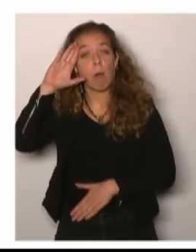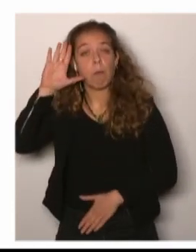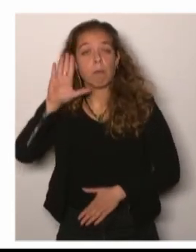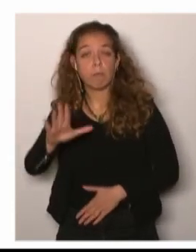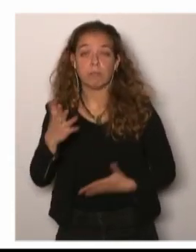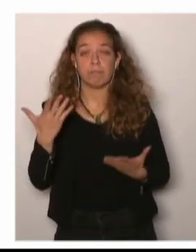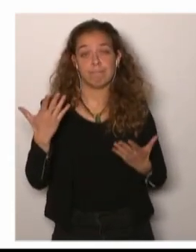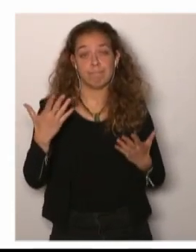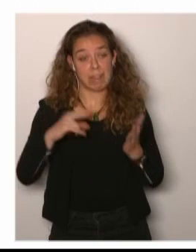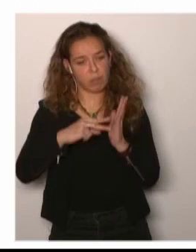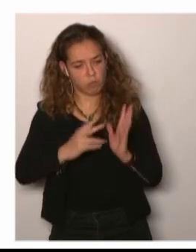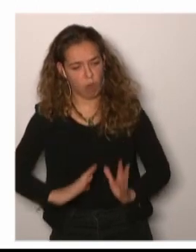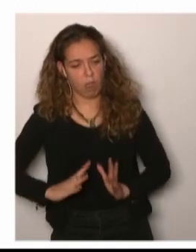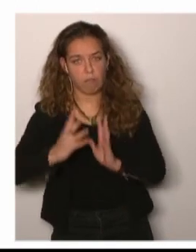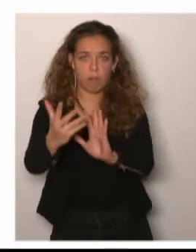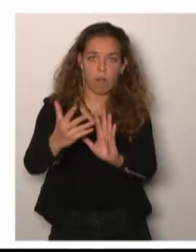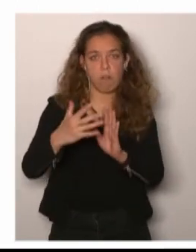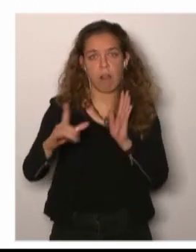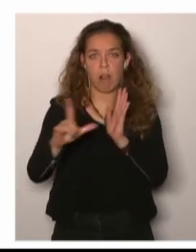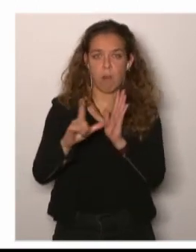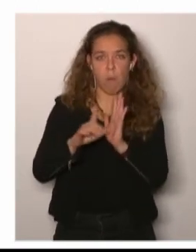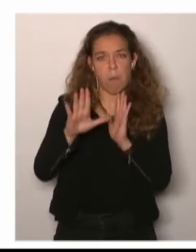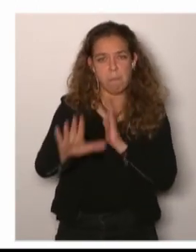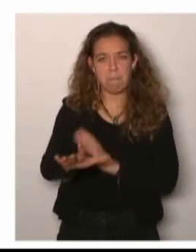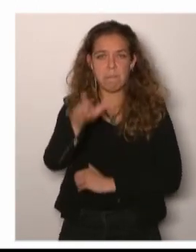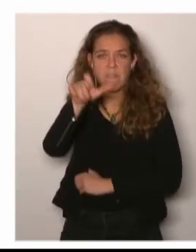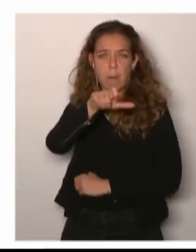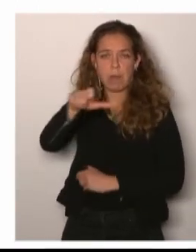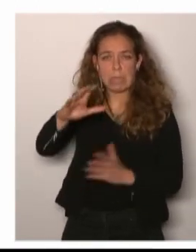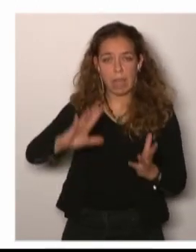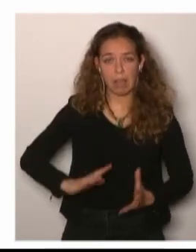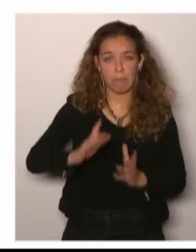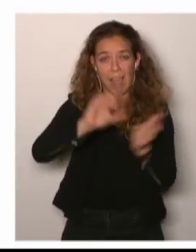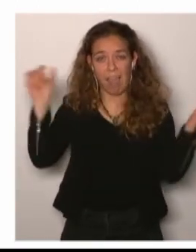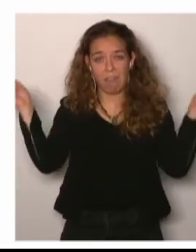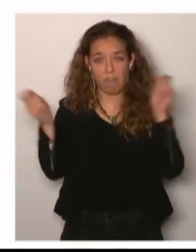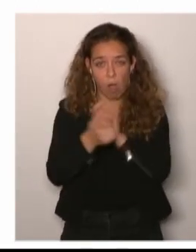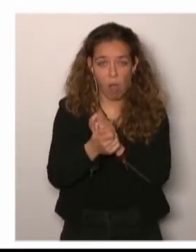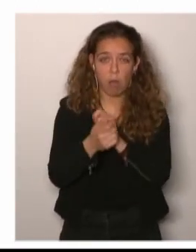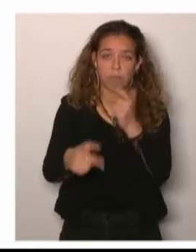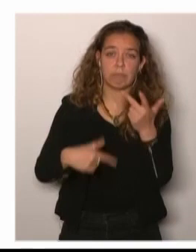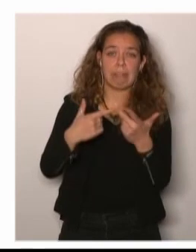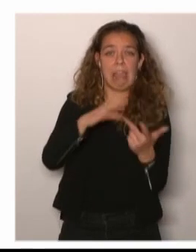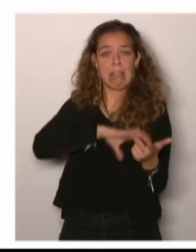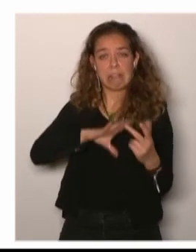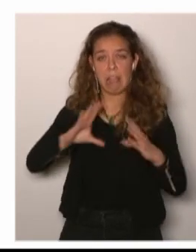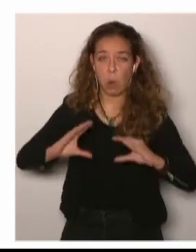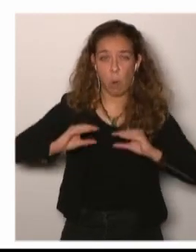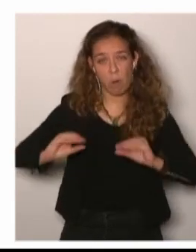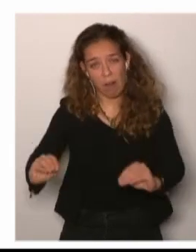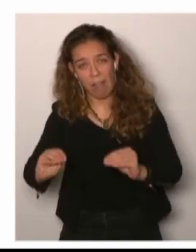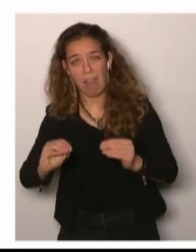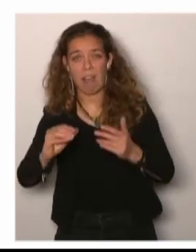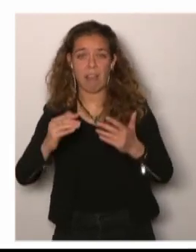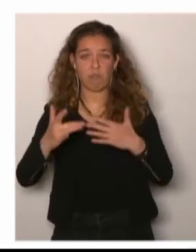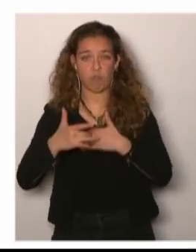pharmaceutical legislation, the clinical trials directive we've heard about earlier on. There are many European